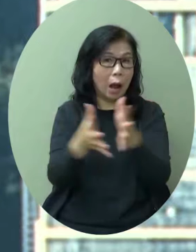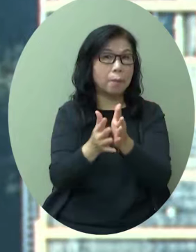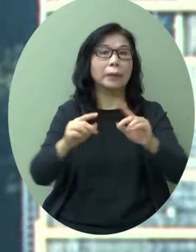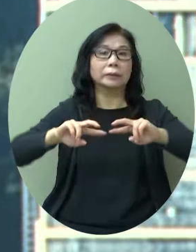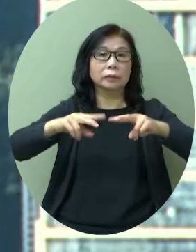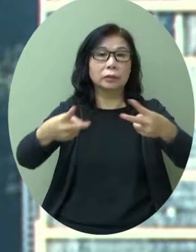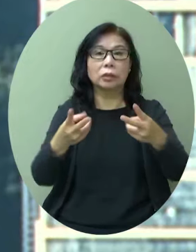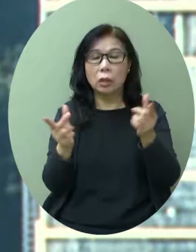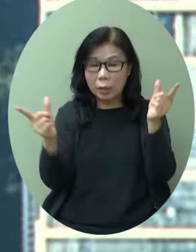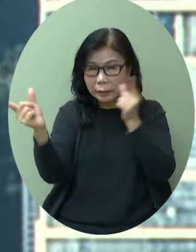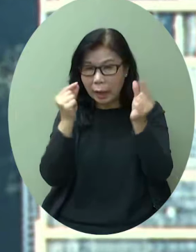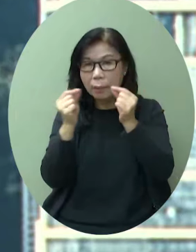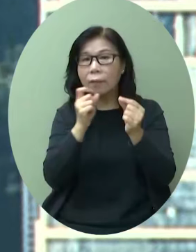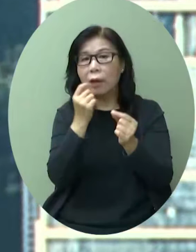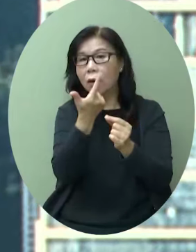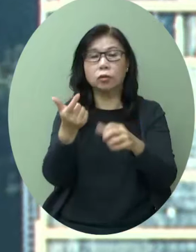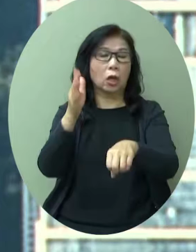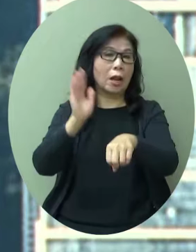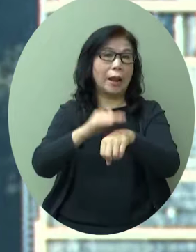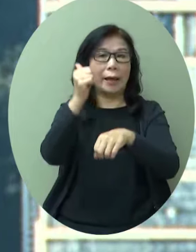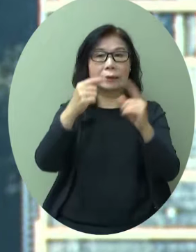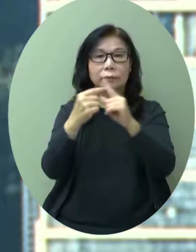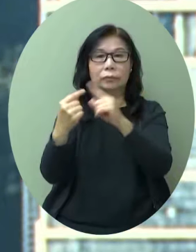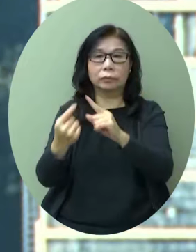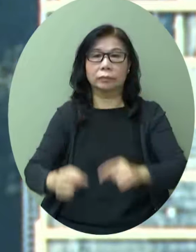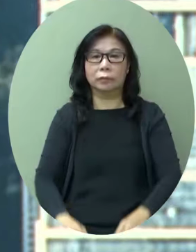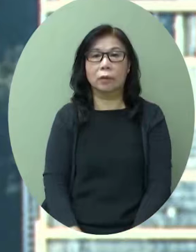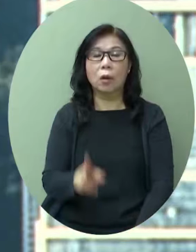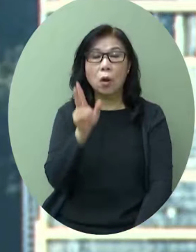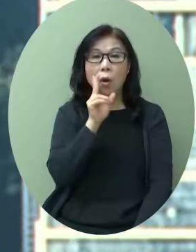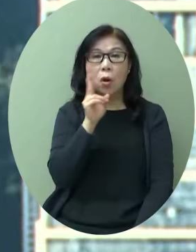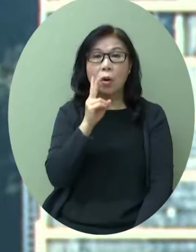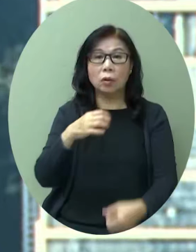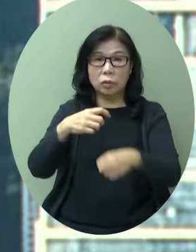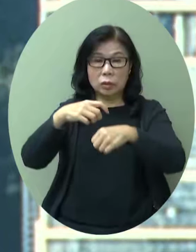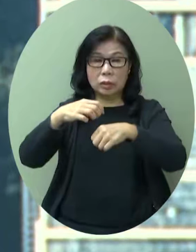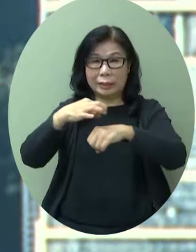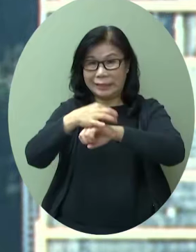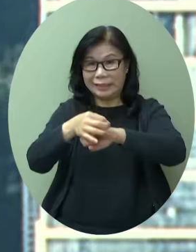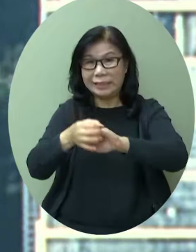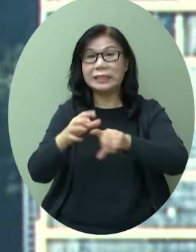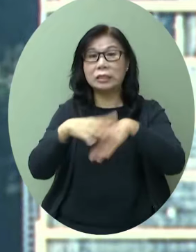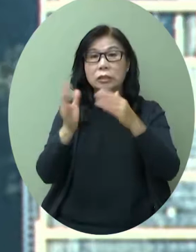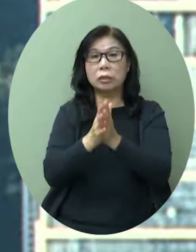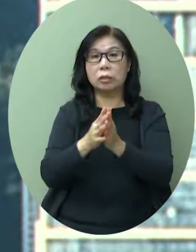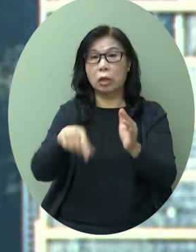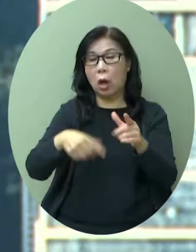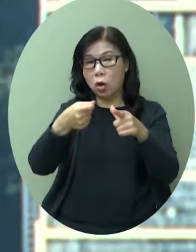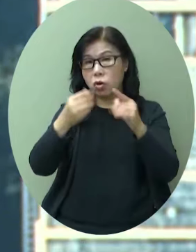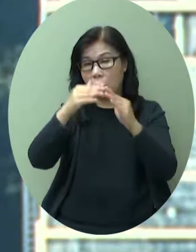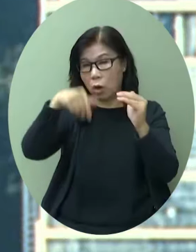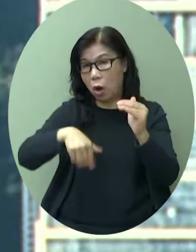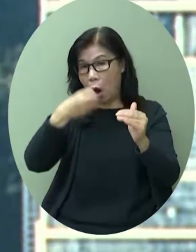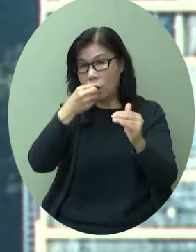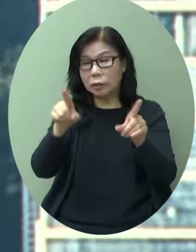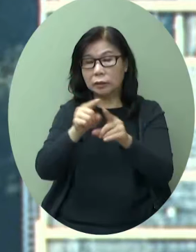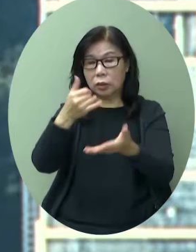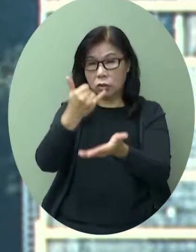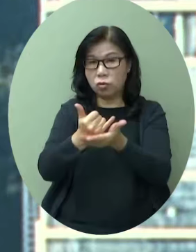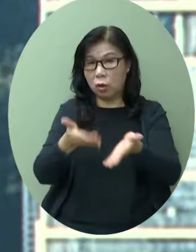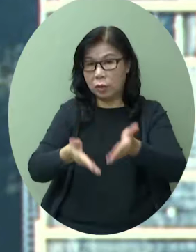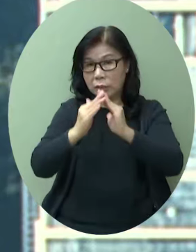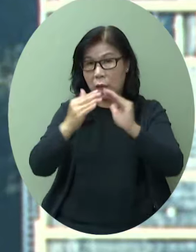So similarly for foreign companies using Hong Kong as a regional headquarters, regional office, or setting up a local office,